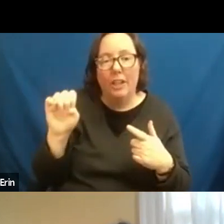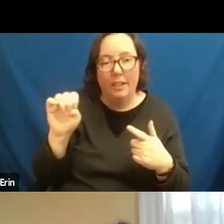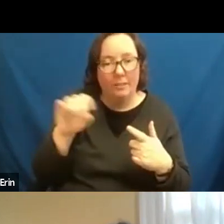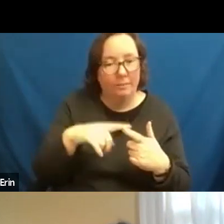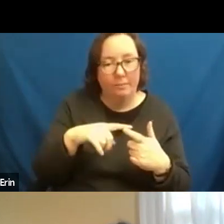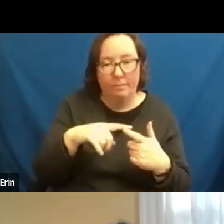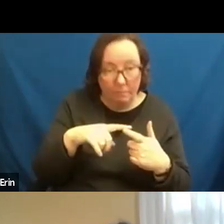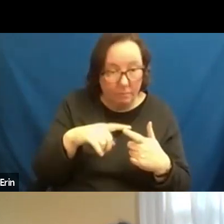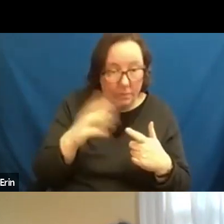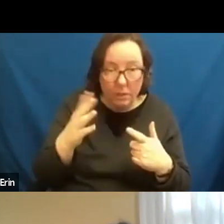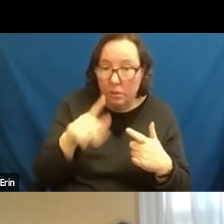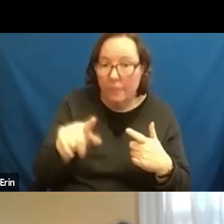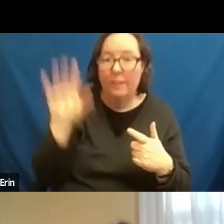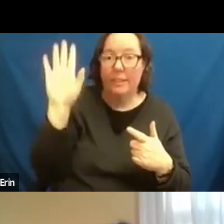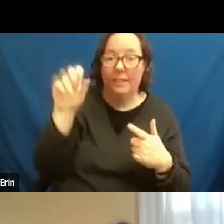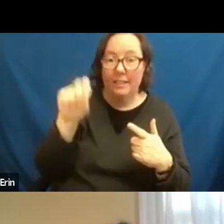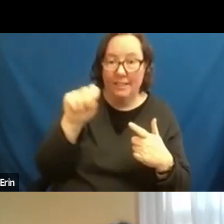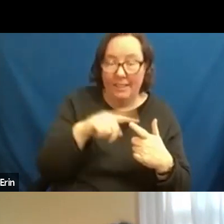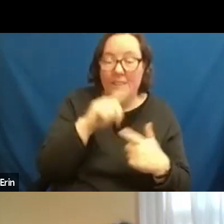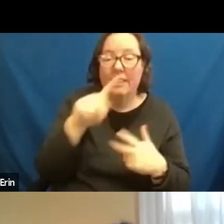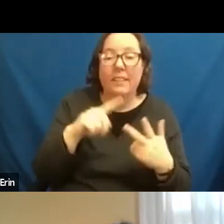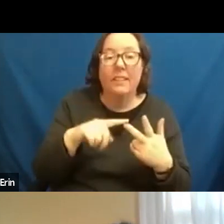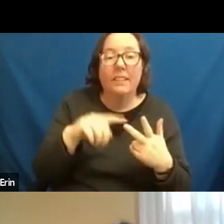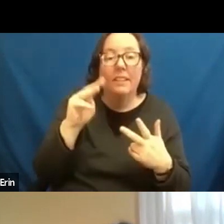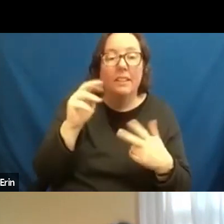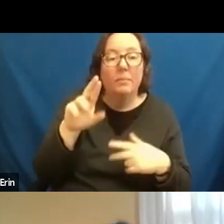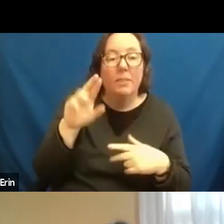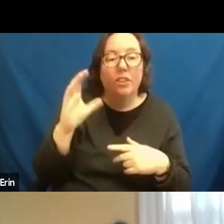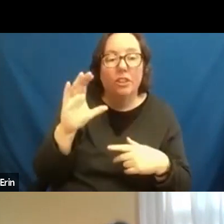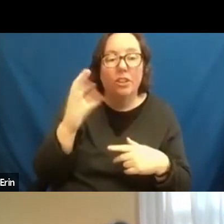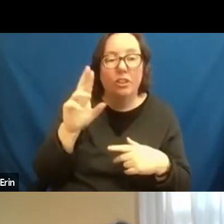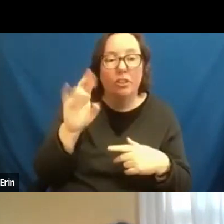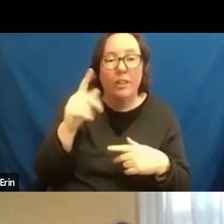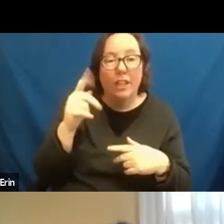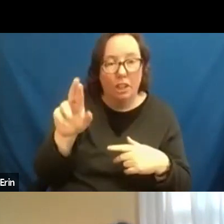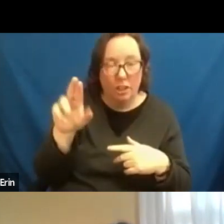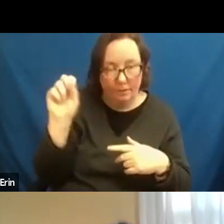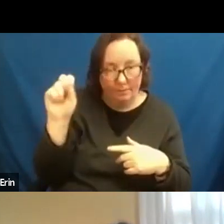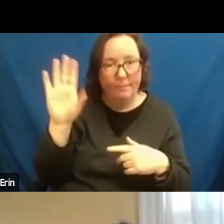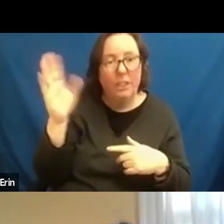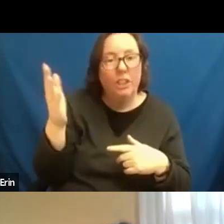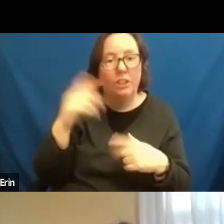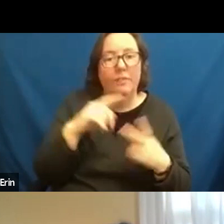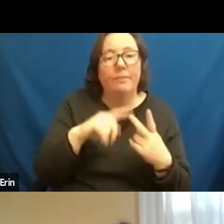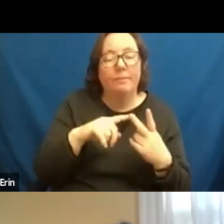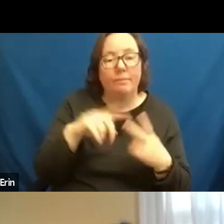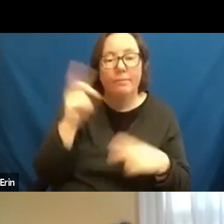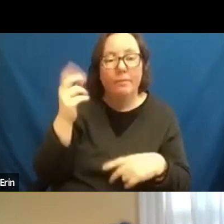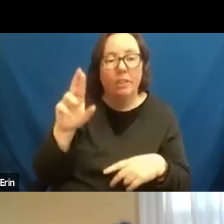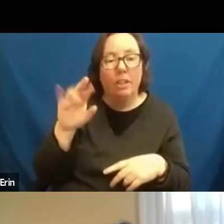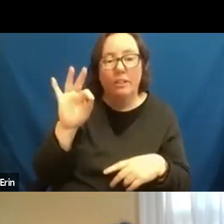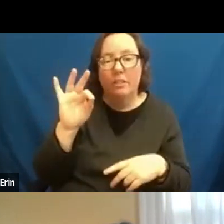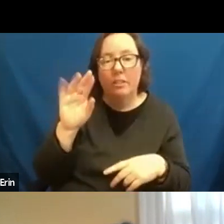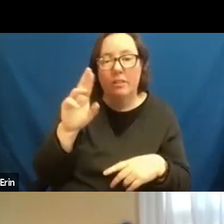sorry, Ms. Aguirre? Yes. Mr. Kreger? Present. Dr. Freeman